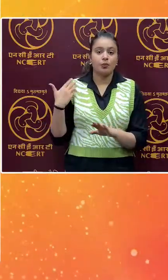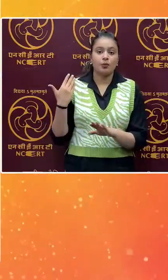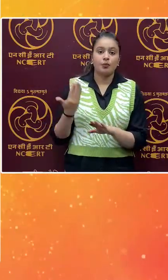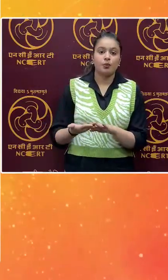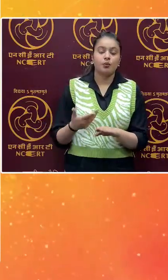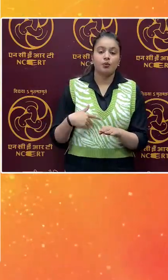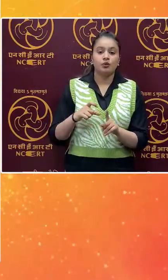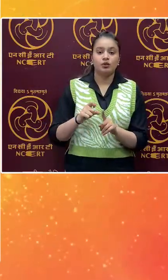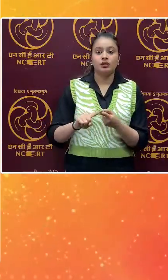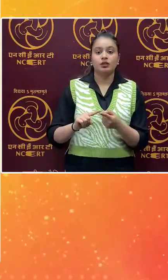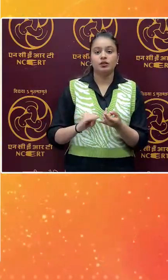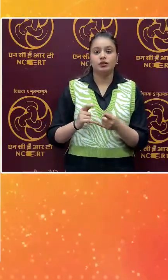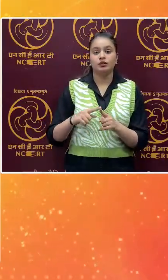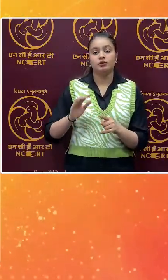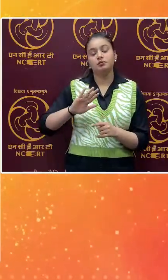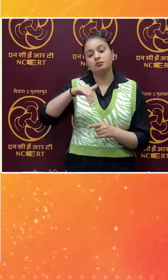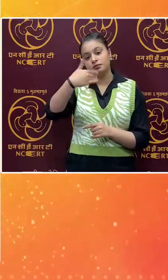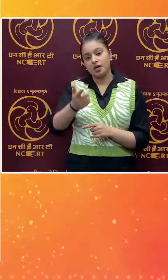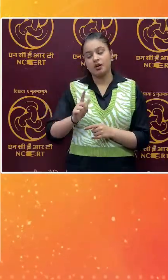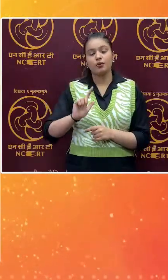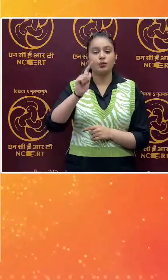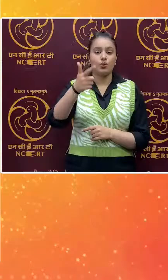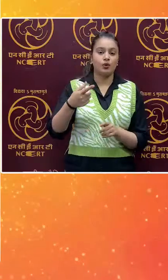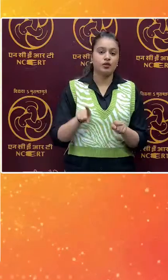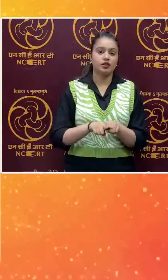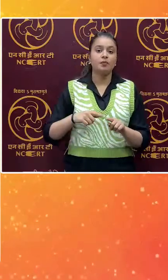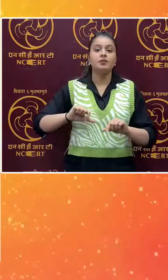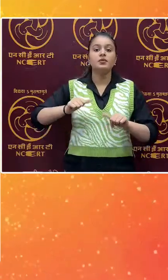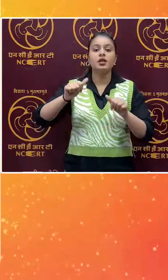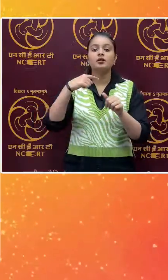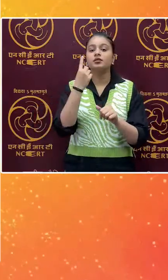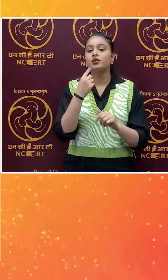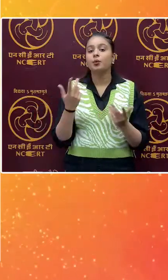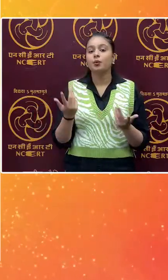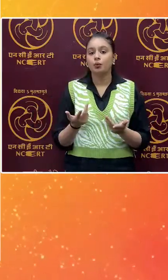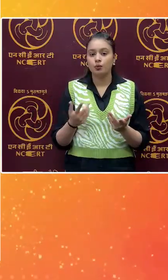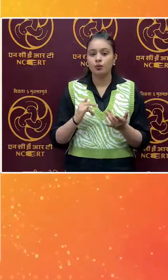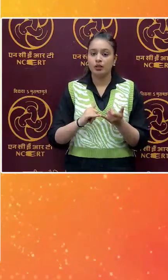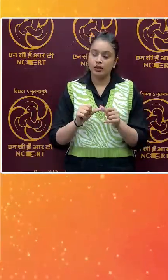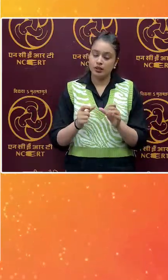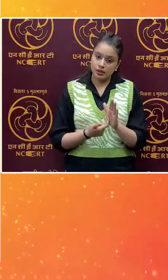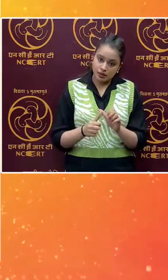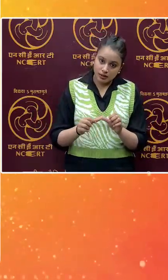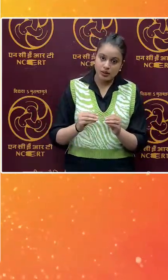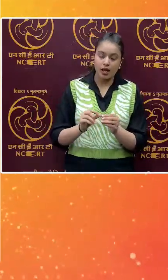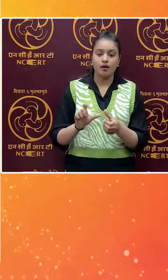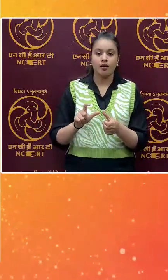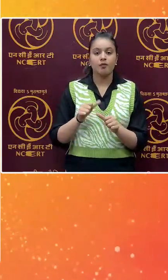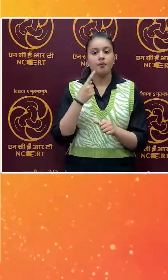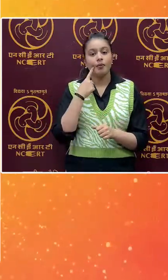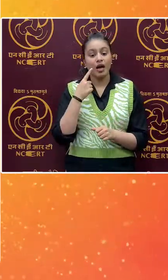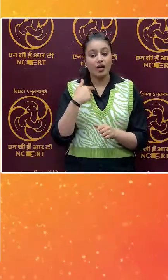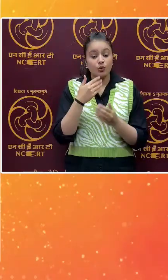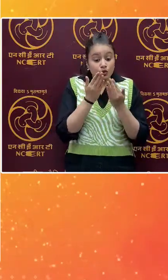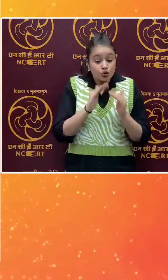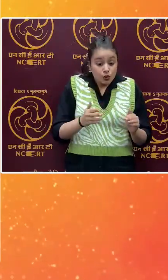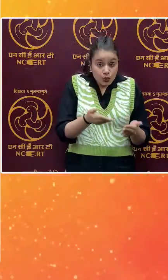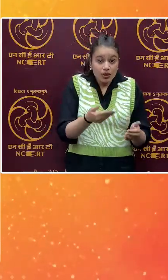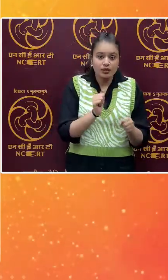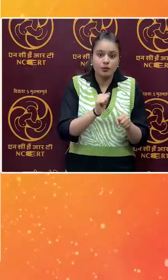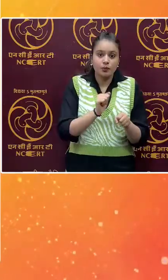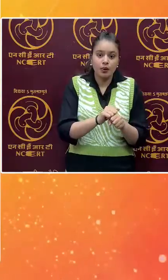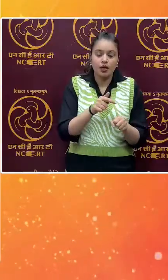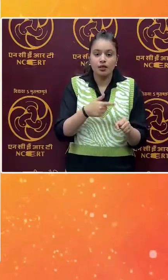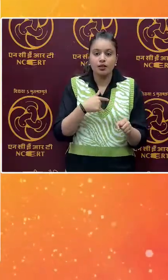her destiny thereafter. Who succeeds Bhabha? Sarabhai, who was a student working for his PhD